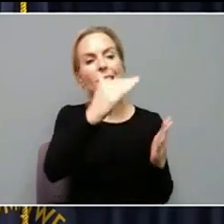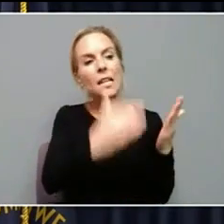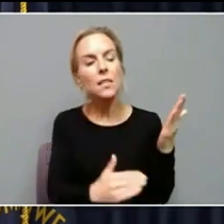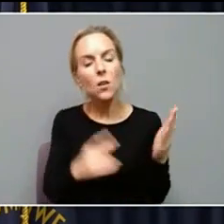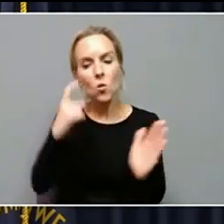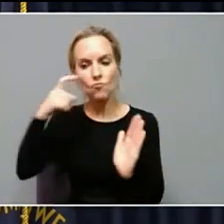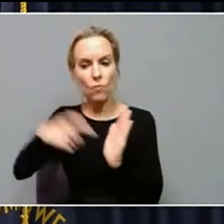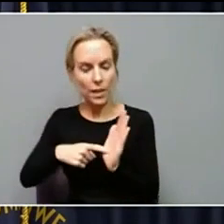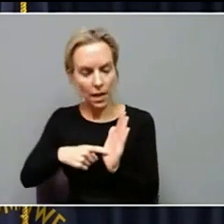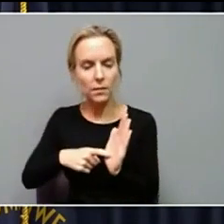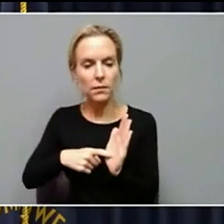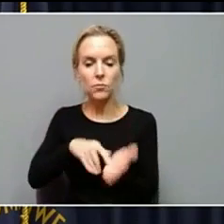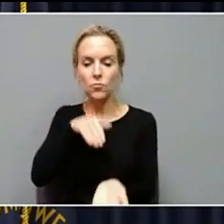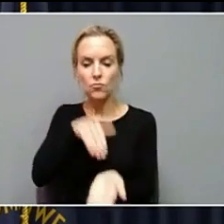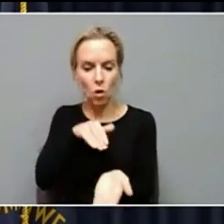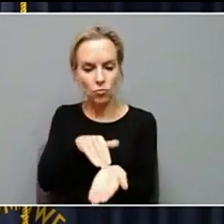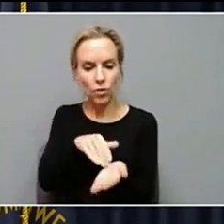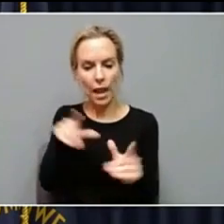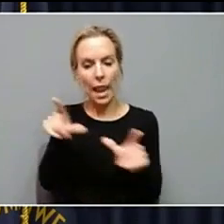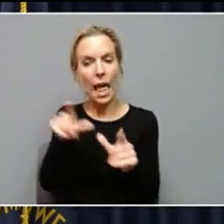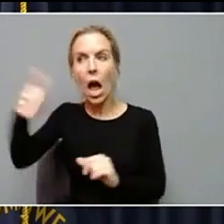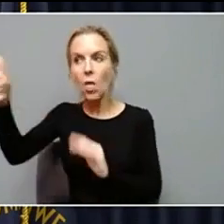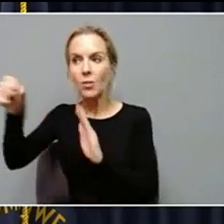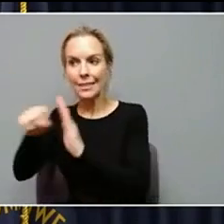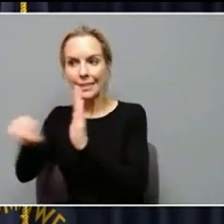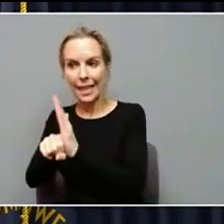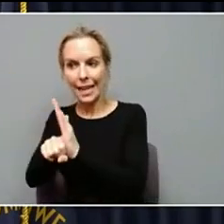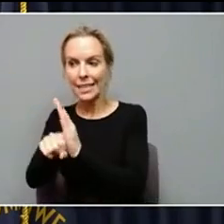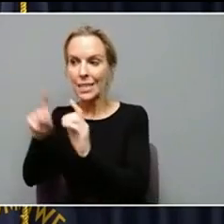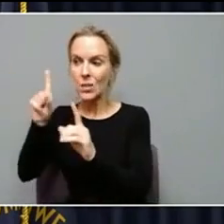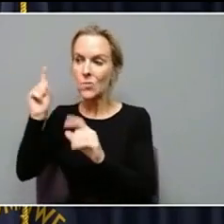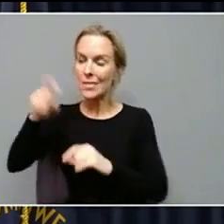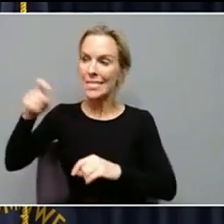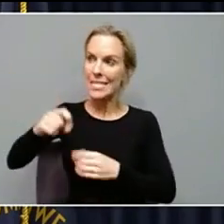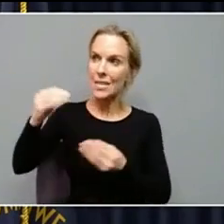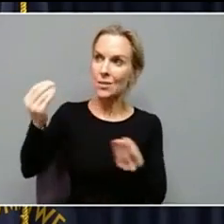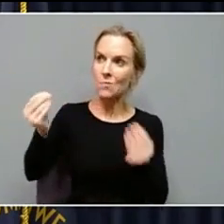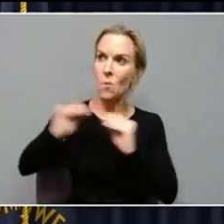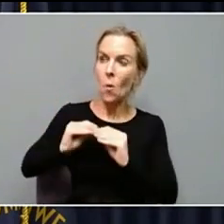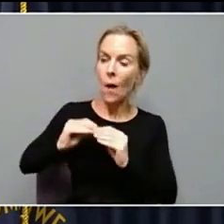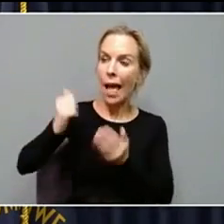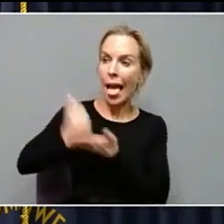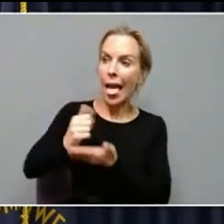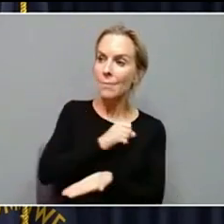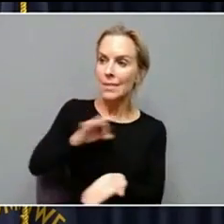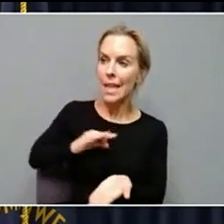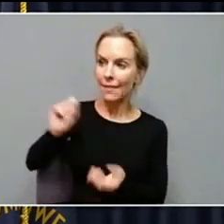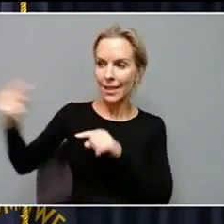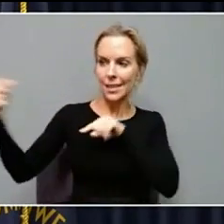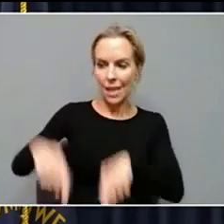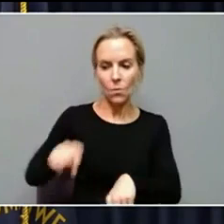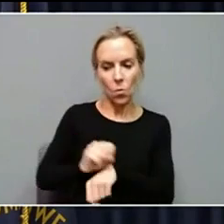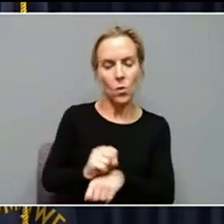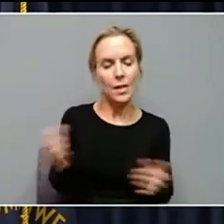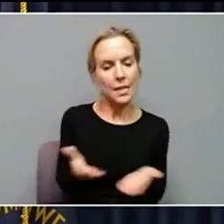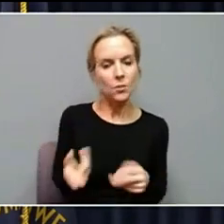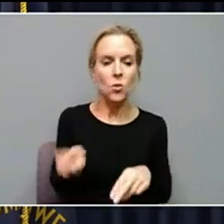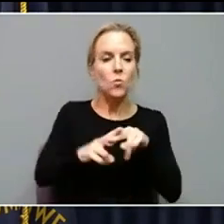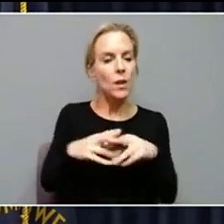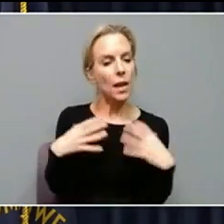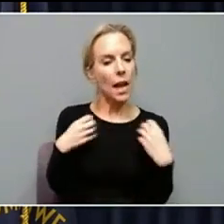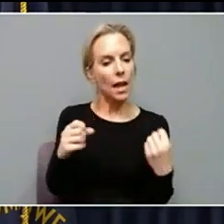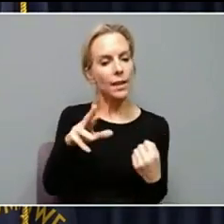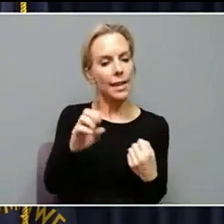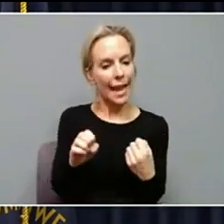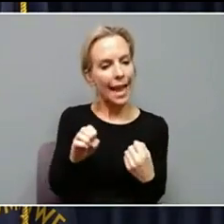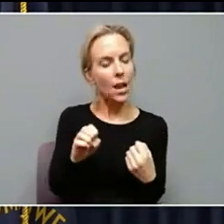recognizing doctors licensed in other states so that we can help increase our healthcare capacity. And they're taking a close look